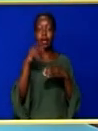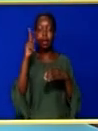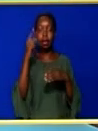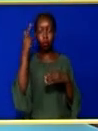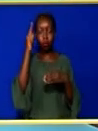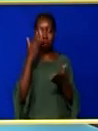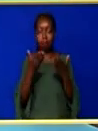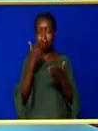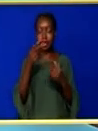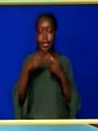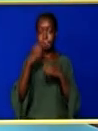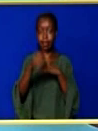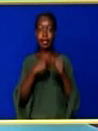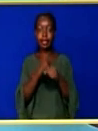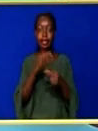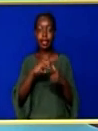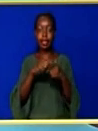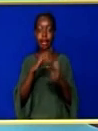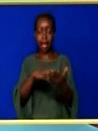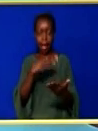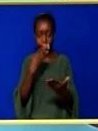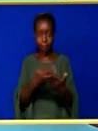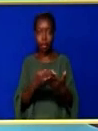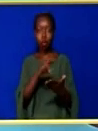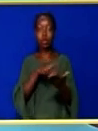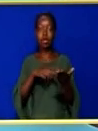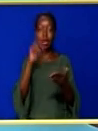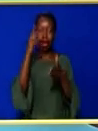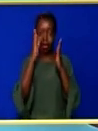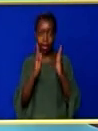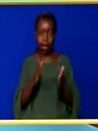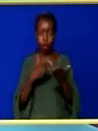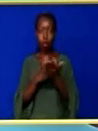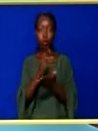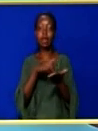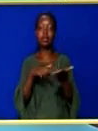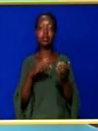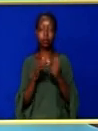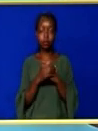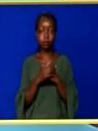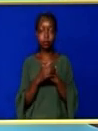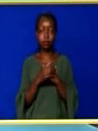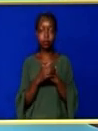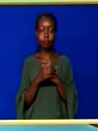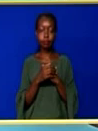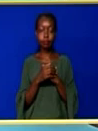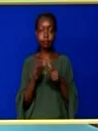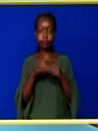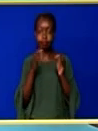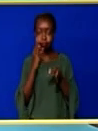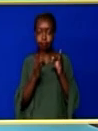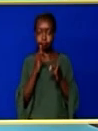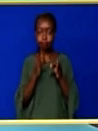years. And then you can apply to be registered as a Kenyan citizen through registration. Yes. But if you are